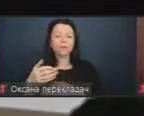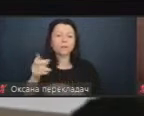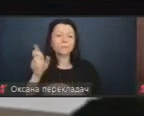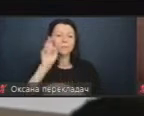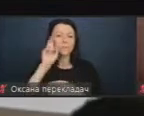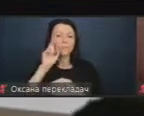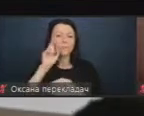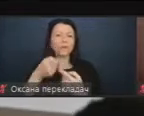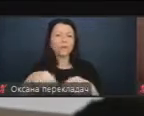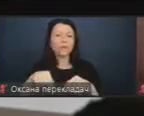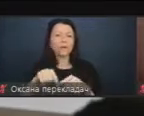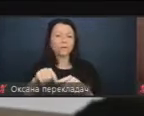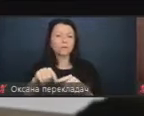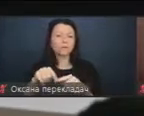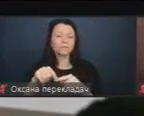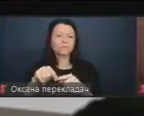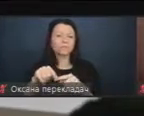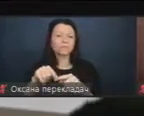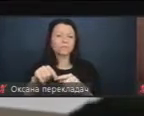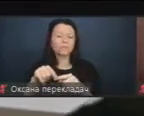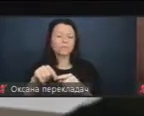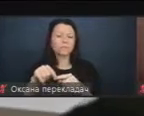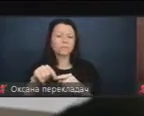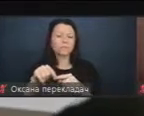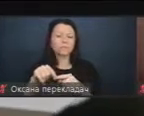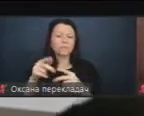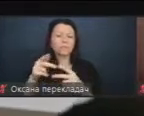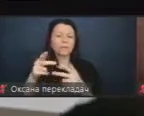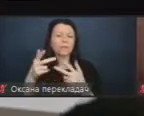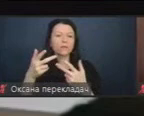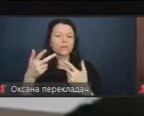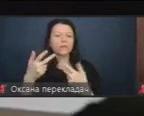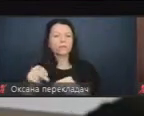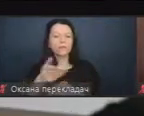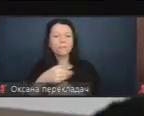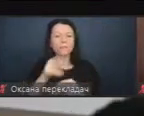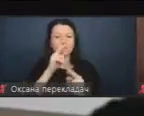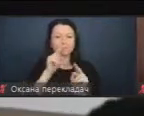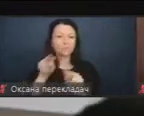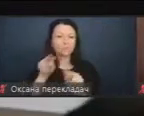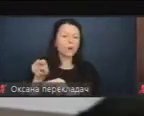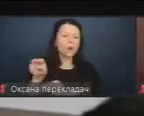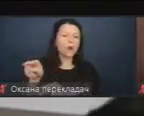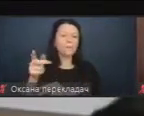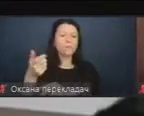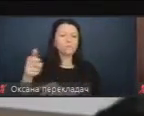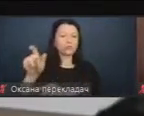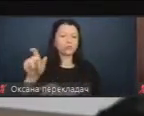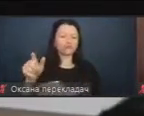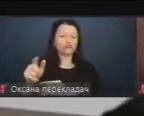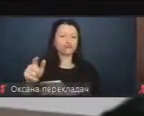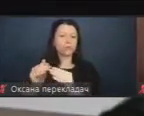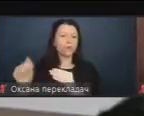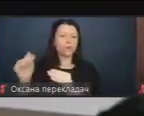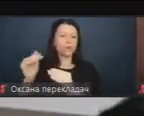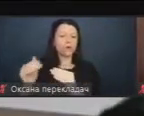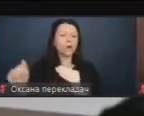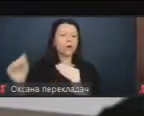highest employment rates are, for example, in the Nordic countries, in